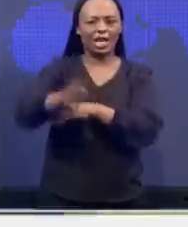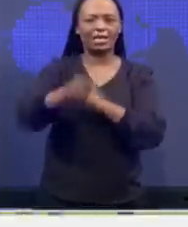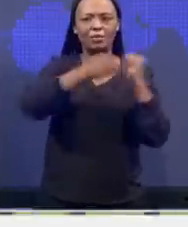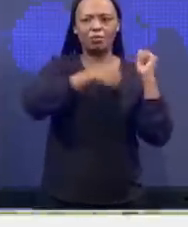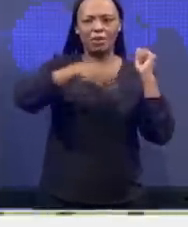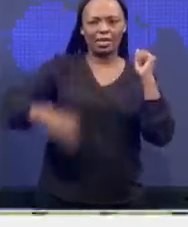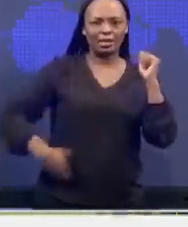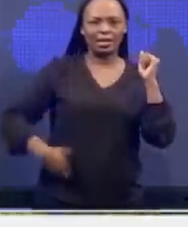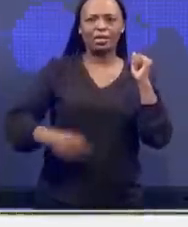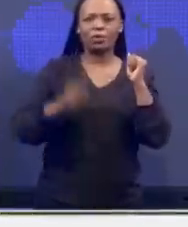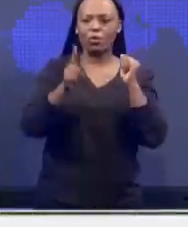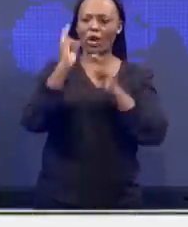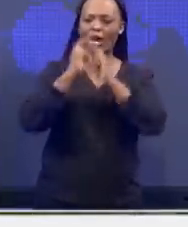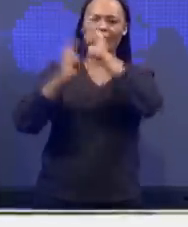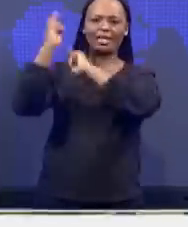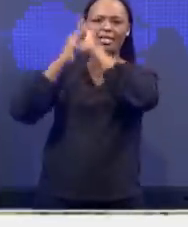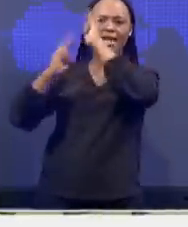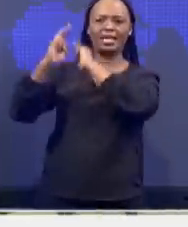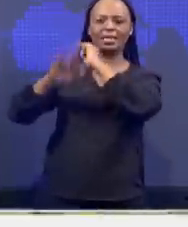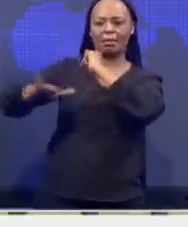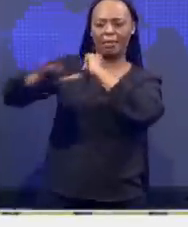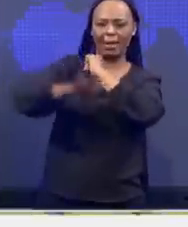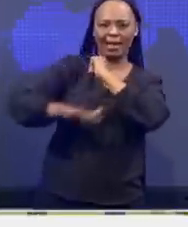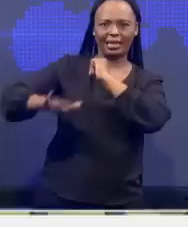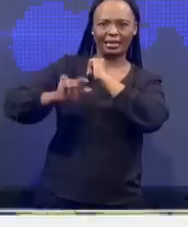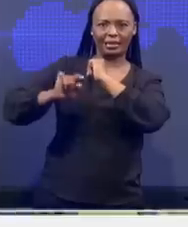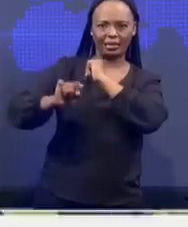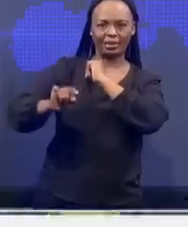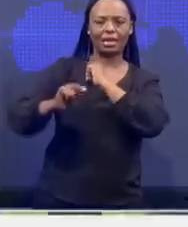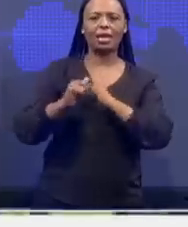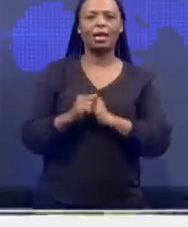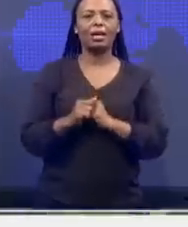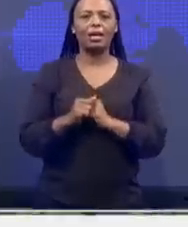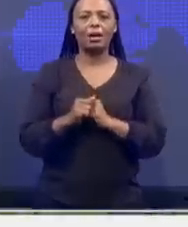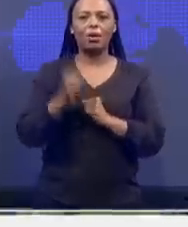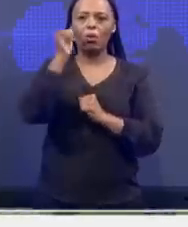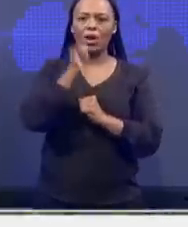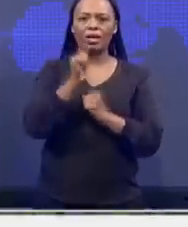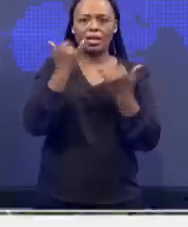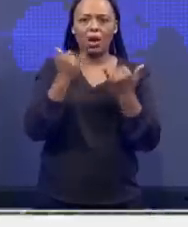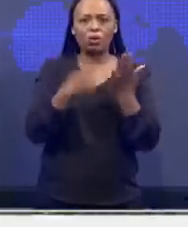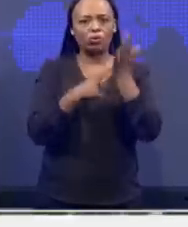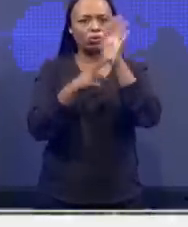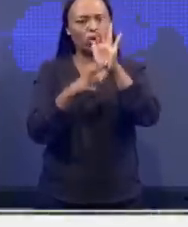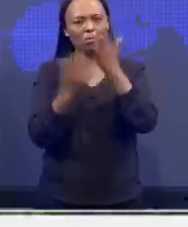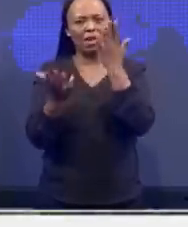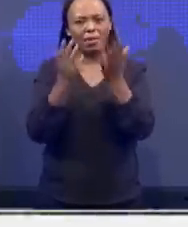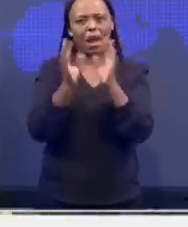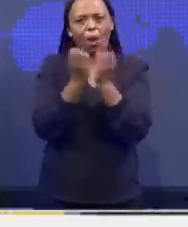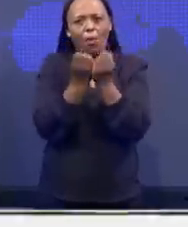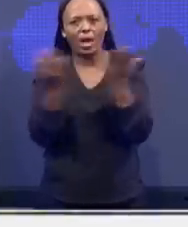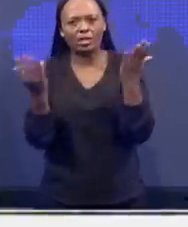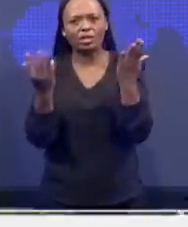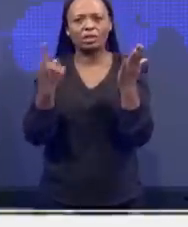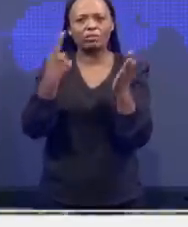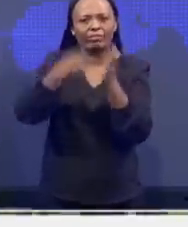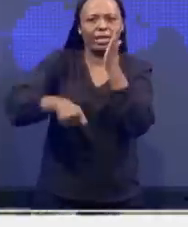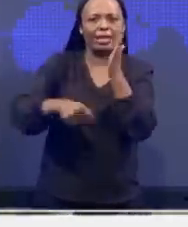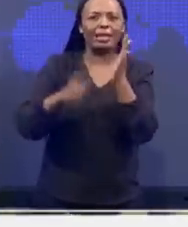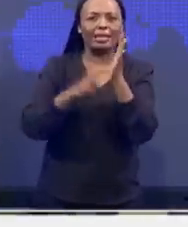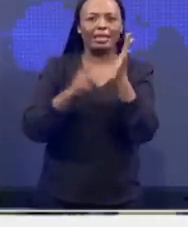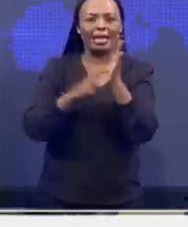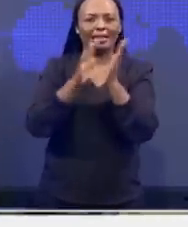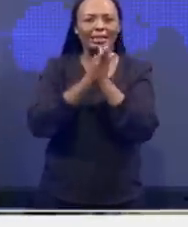one of the heritage resources. And when we quantify as to the extent of the damage, we take not only